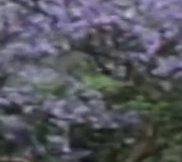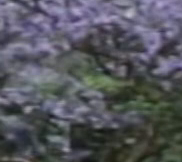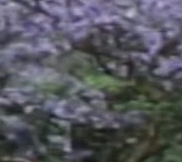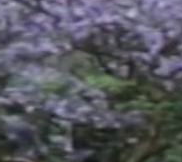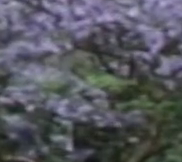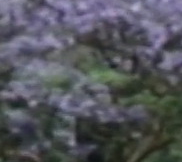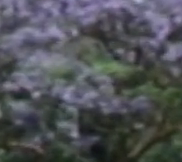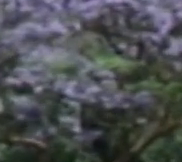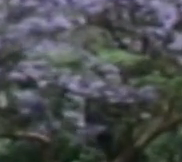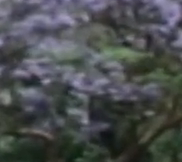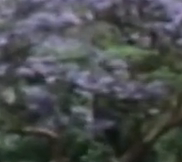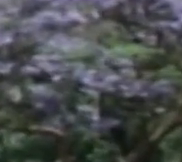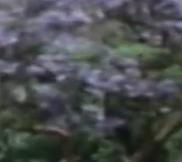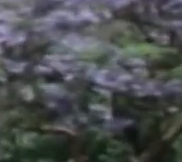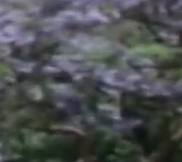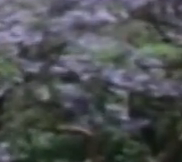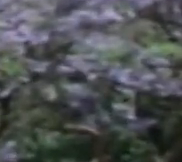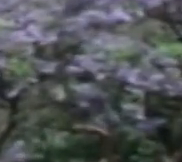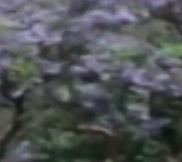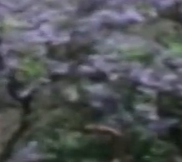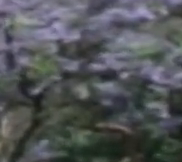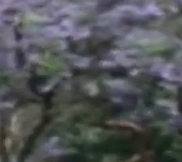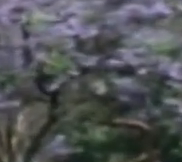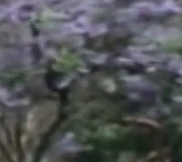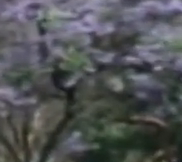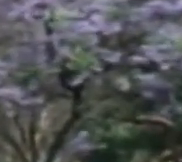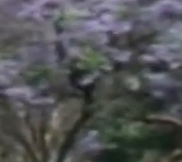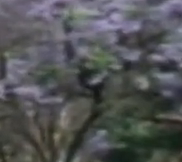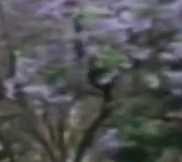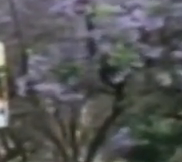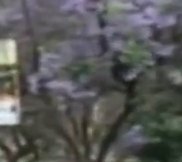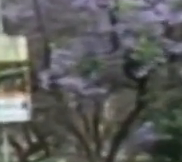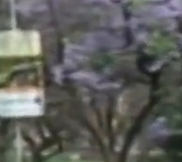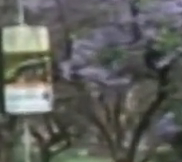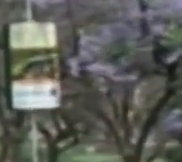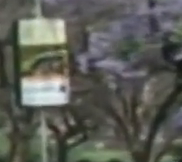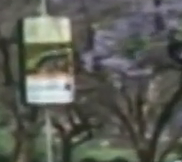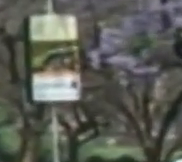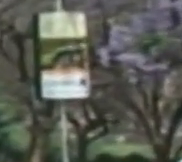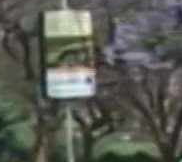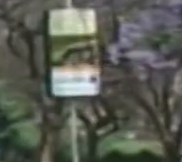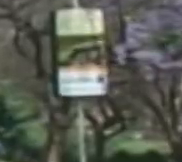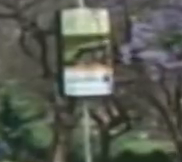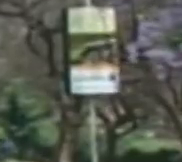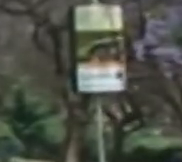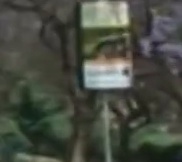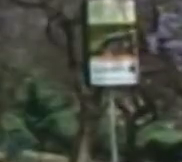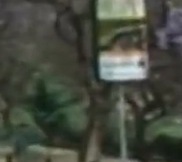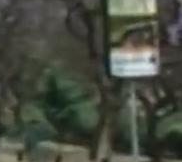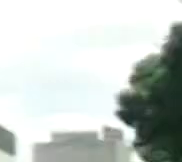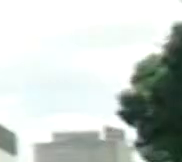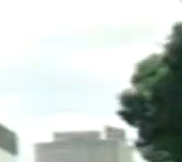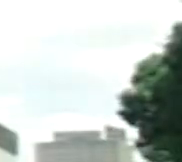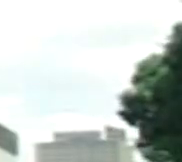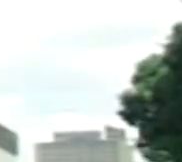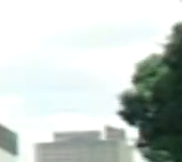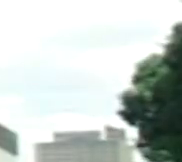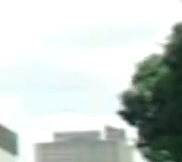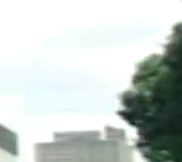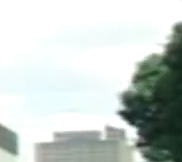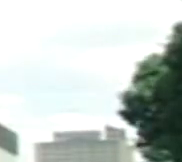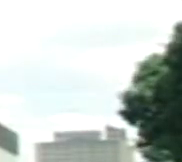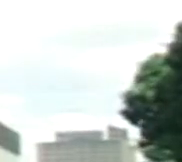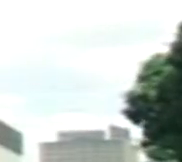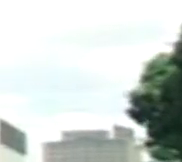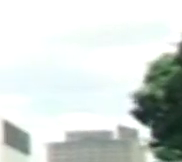In 2017, President Uhuru Kenyatta unveiled the Big Four plan for the next 4 years. The Big Four